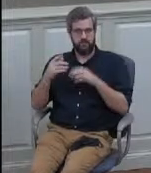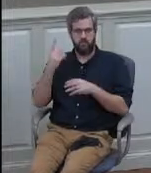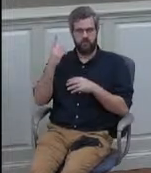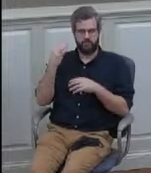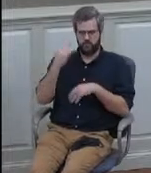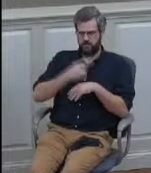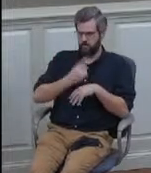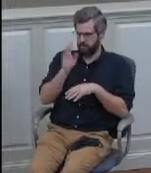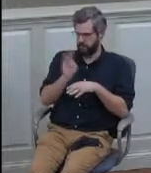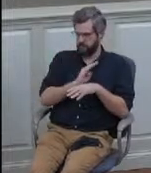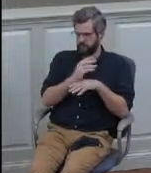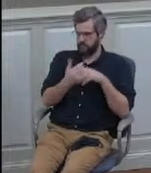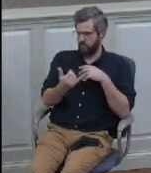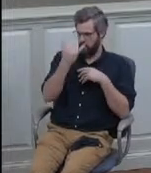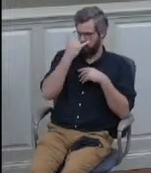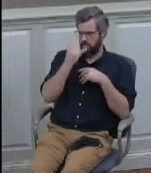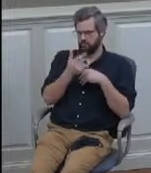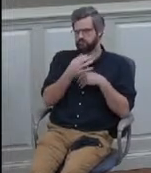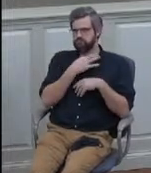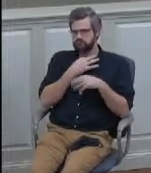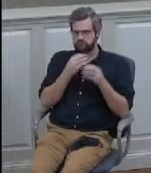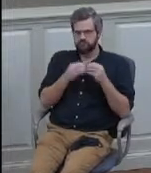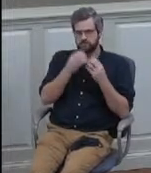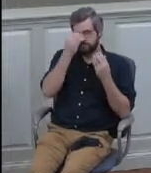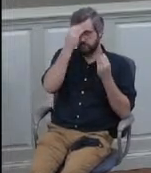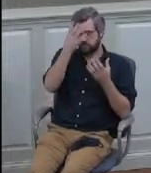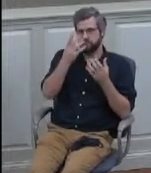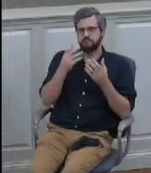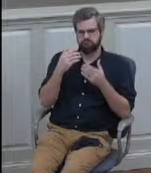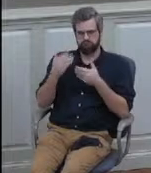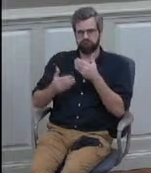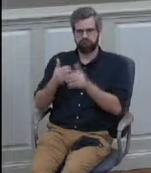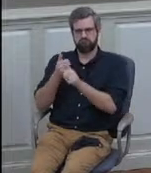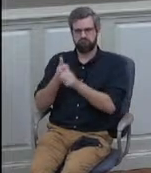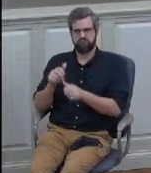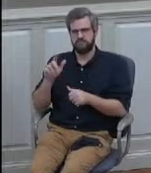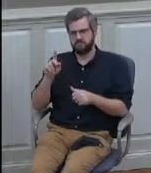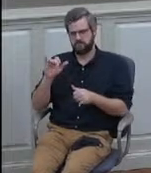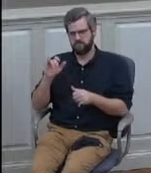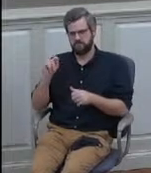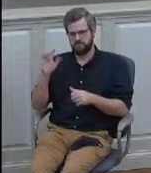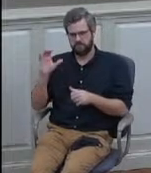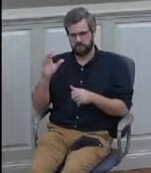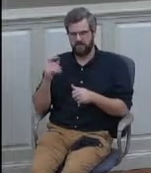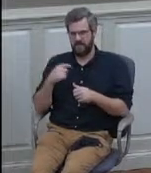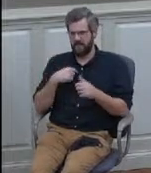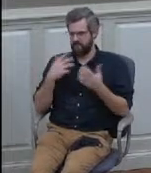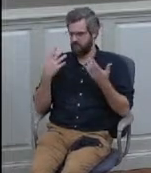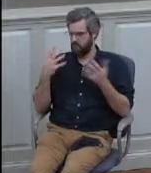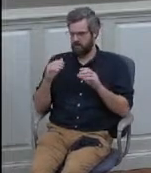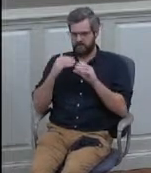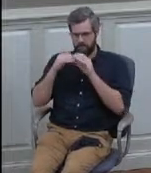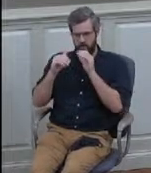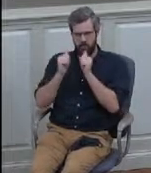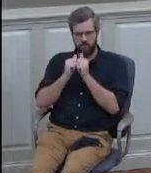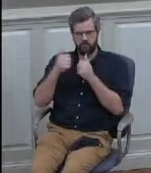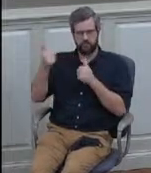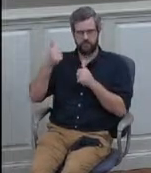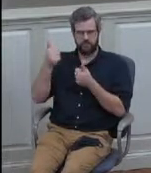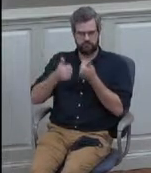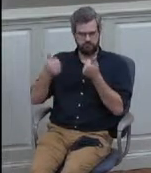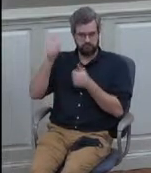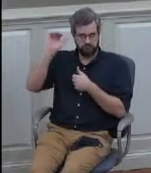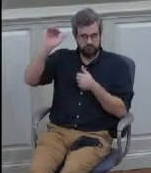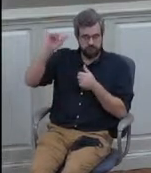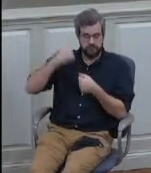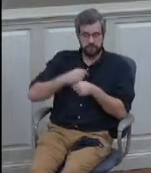today. They're looking for information about it. So that is moving forward with KYTC. I've emailed with the transportation cabinet and made sure that we